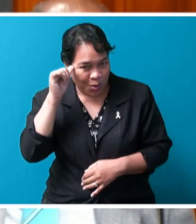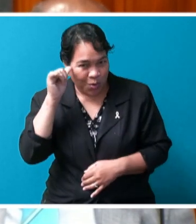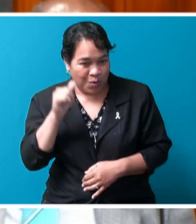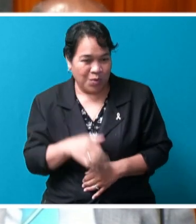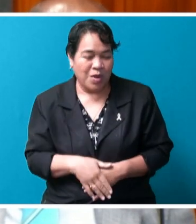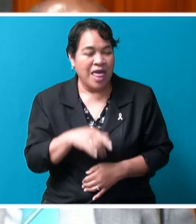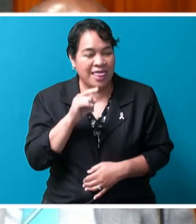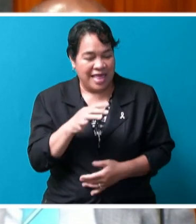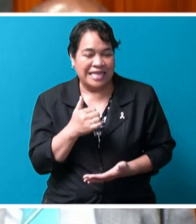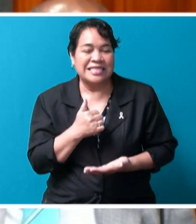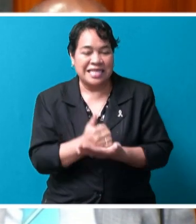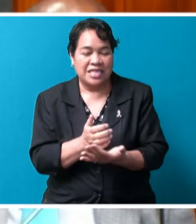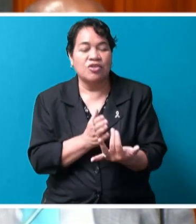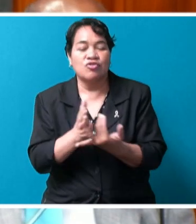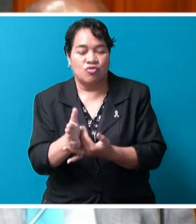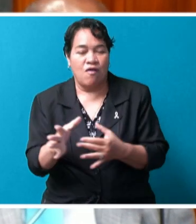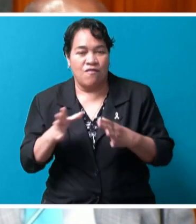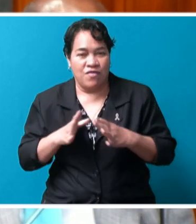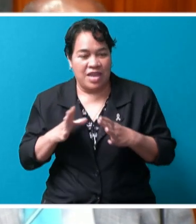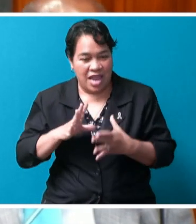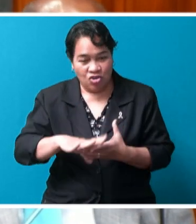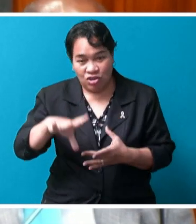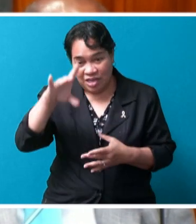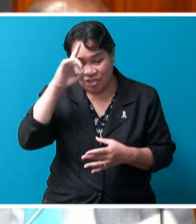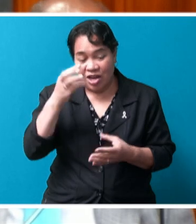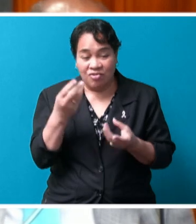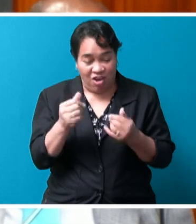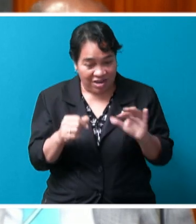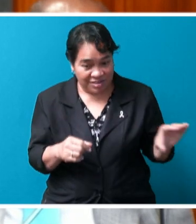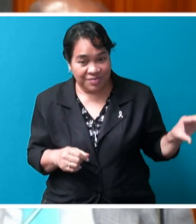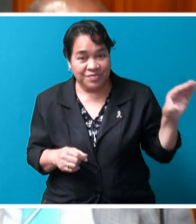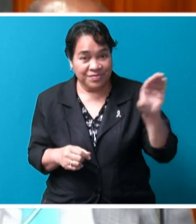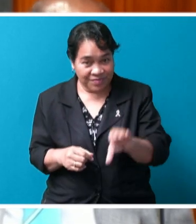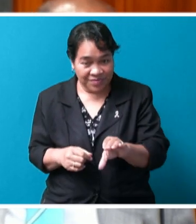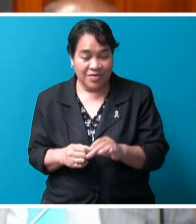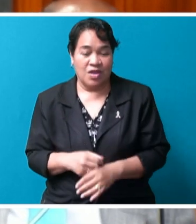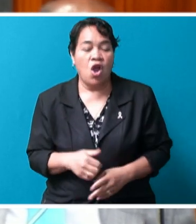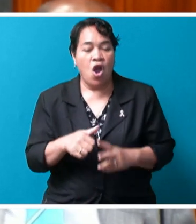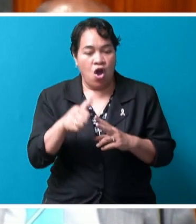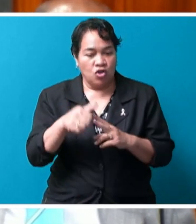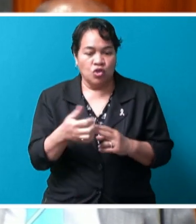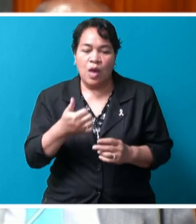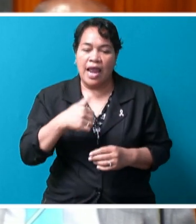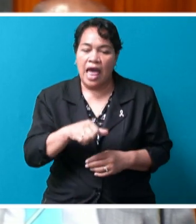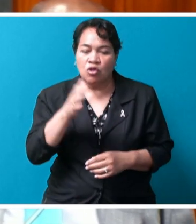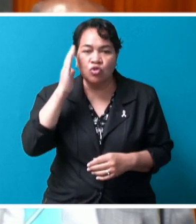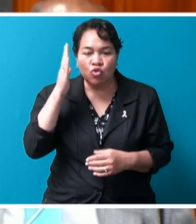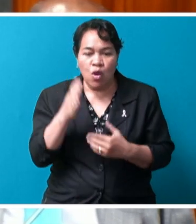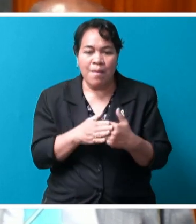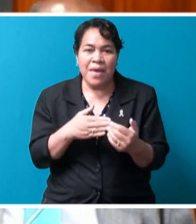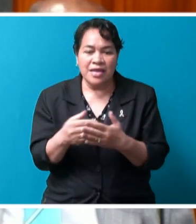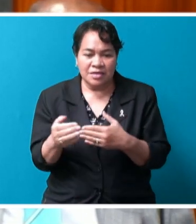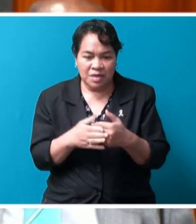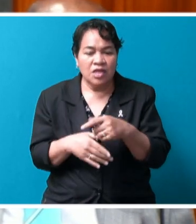are given through free education grant. It also allows the school management and the respective schools to ask